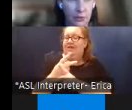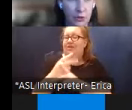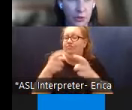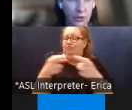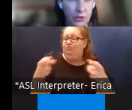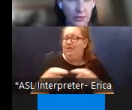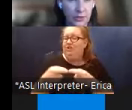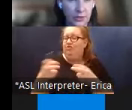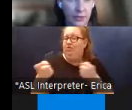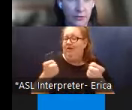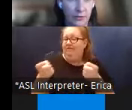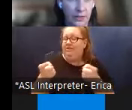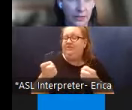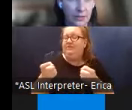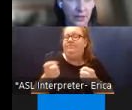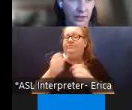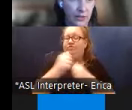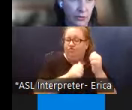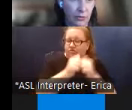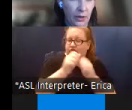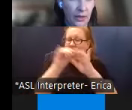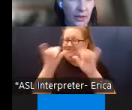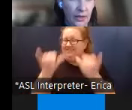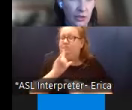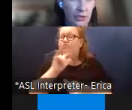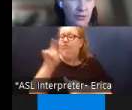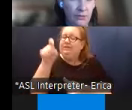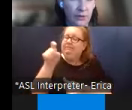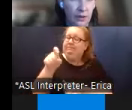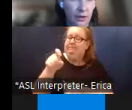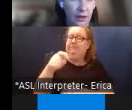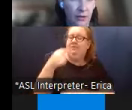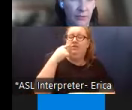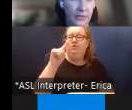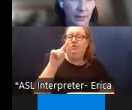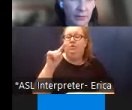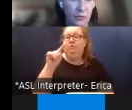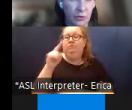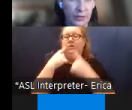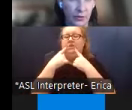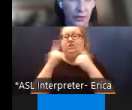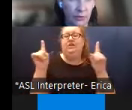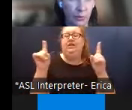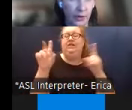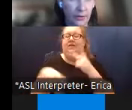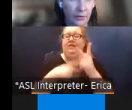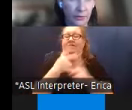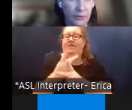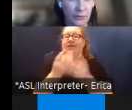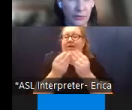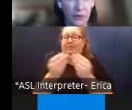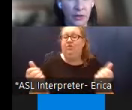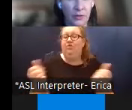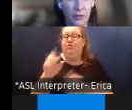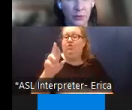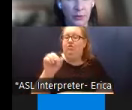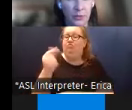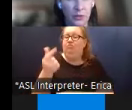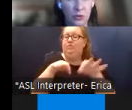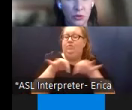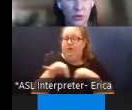governance structures and systems that are really necessary to achieve the types of solutions that Greg was walking through.